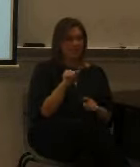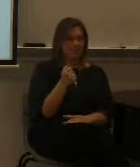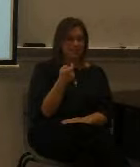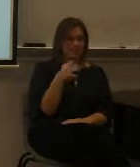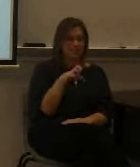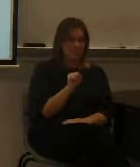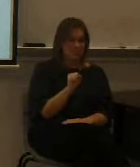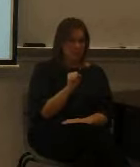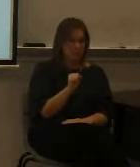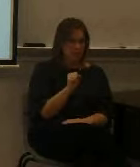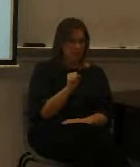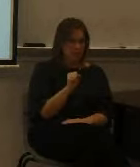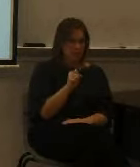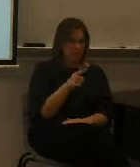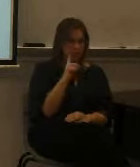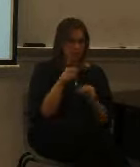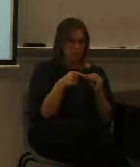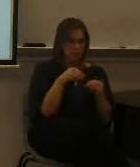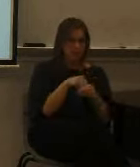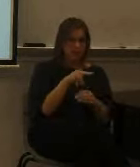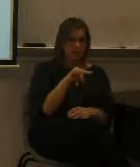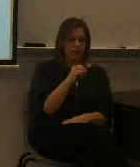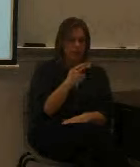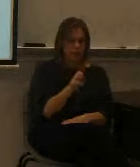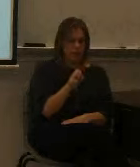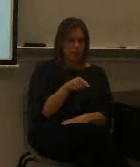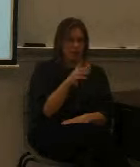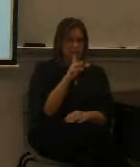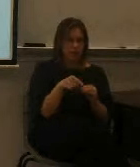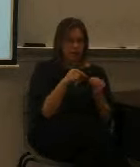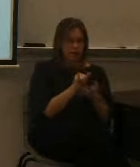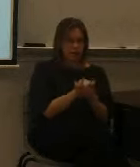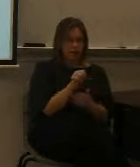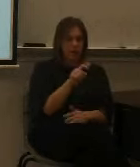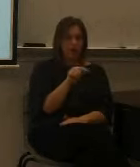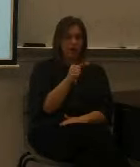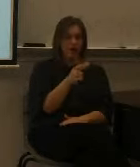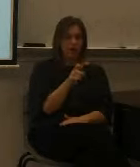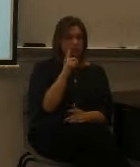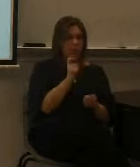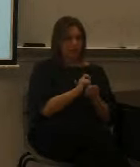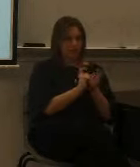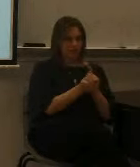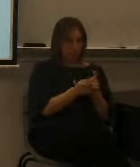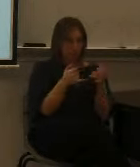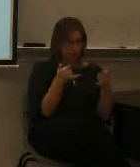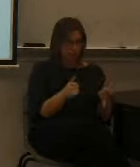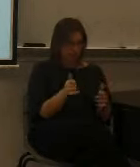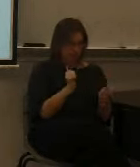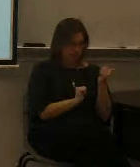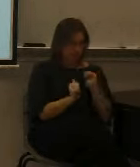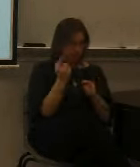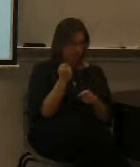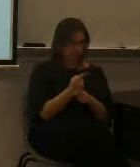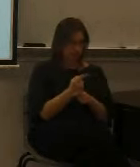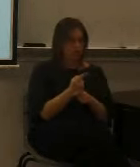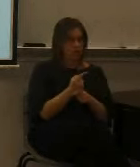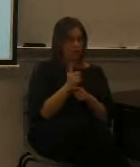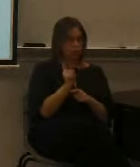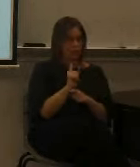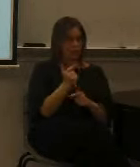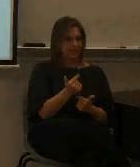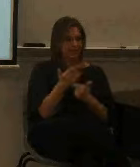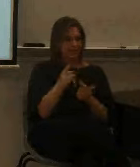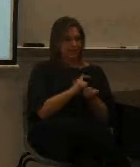axes that you think about in a niche, and that's what they're talking about, the stage for the evolutionary play, right? Where the organisms